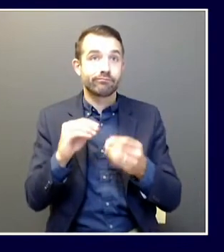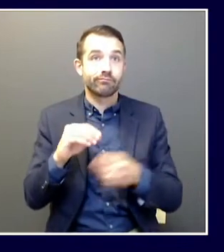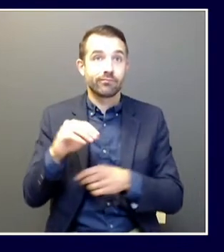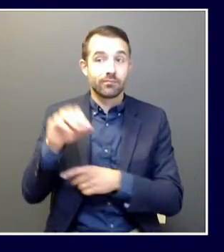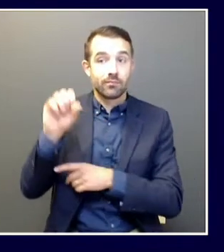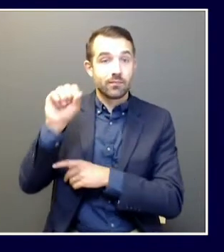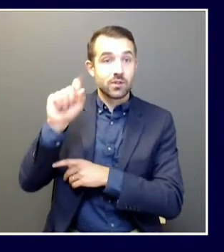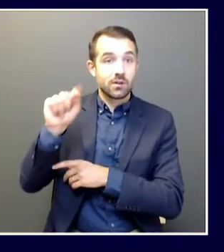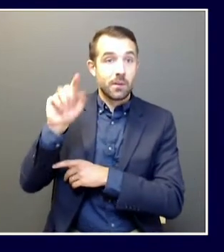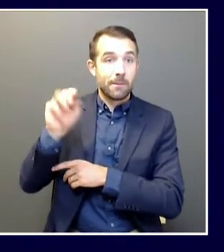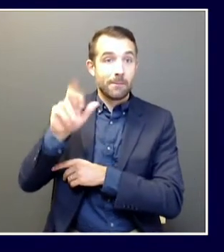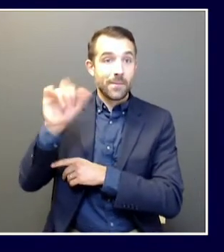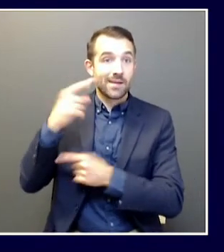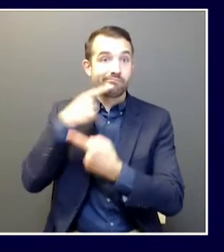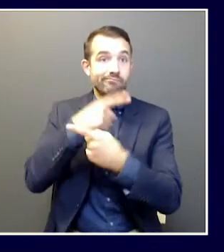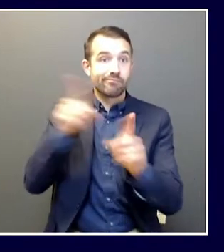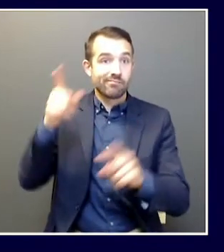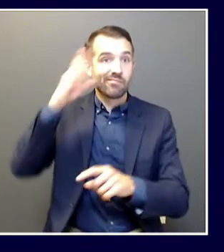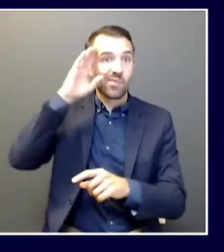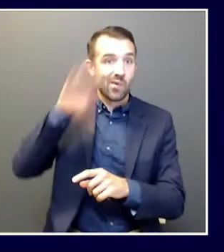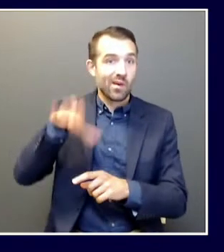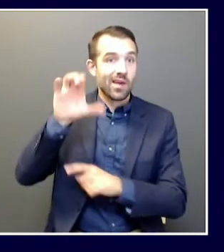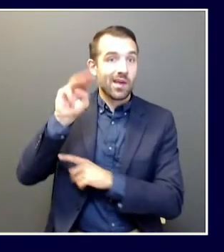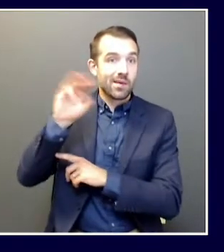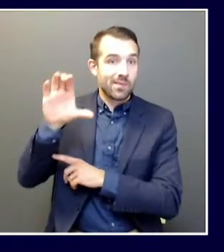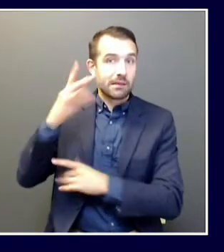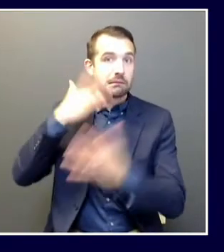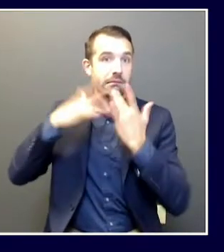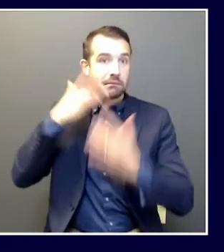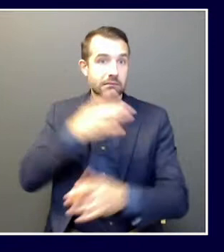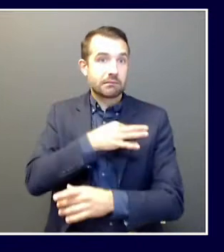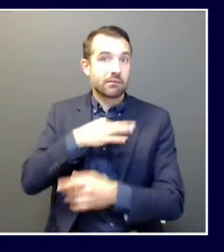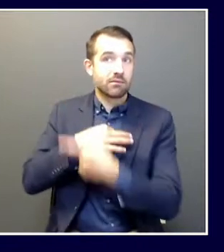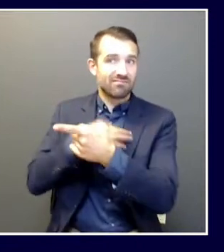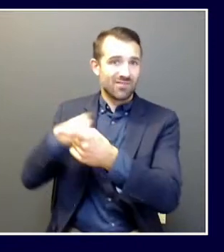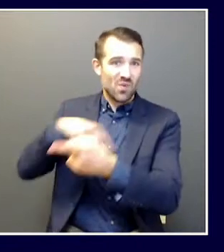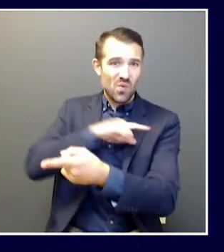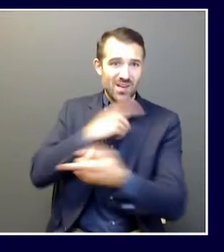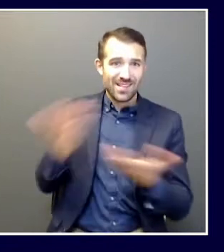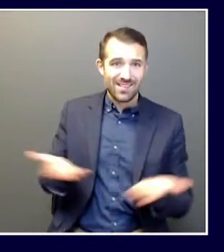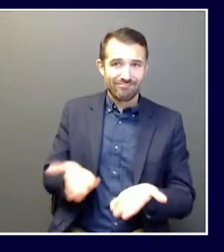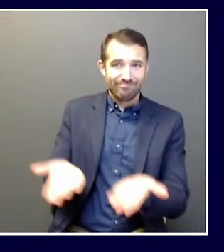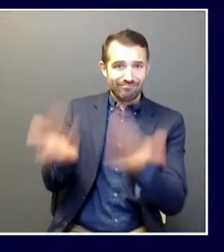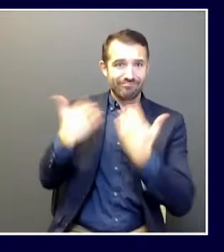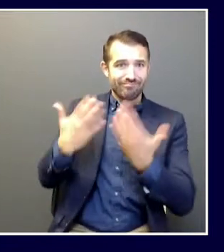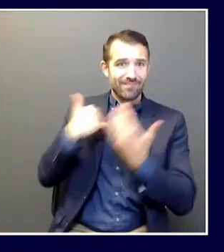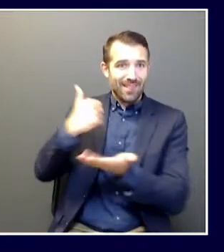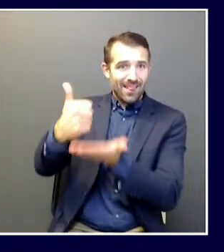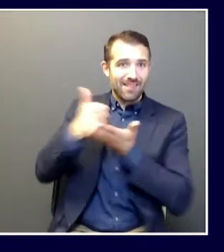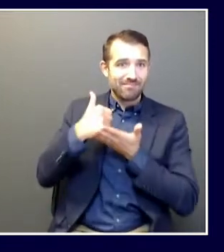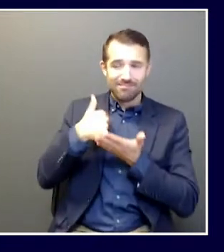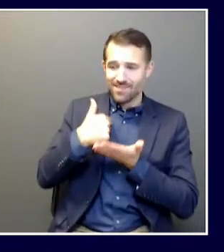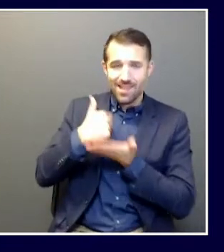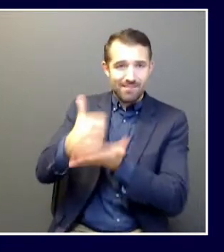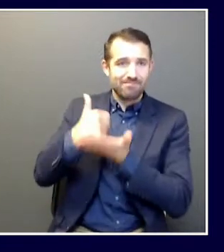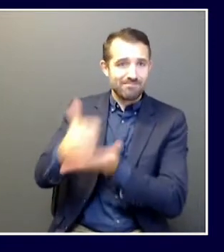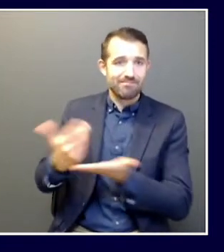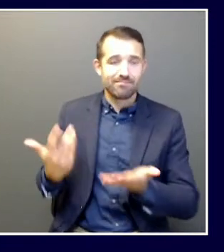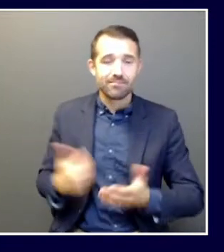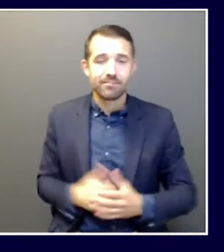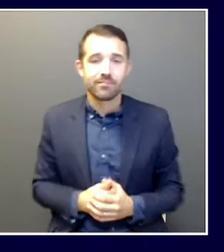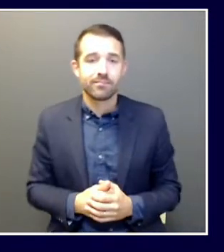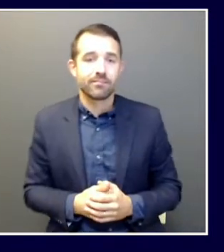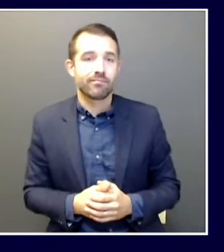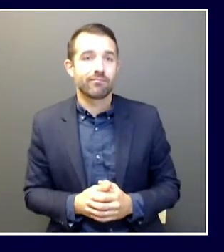with the situation and assist in that area, is really critical. Thanks. Thanks, Megan. Patrick, over to you.